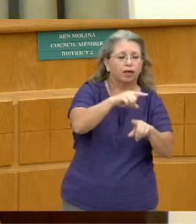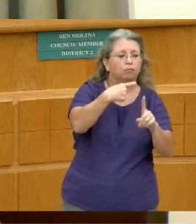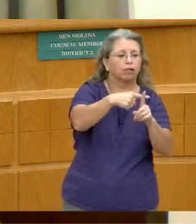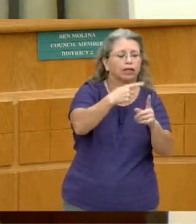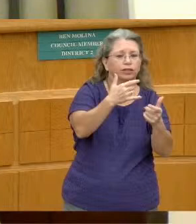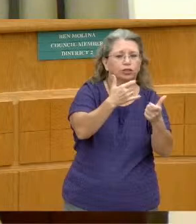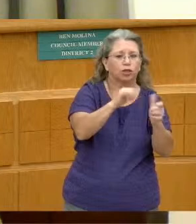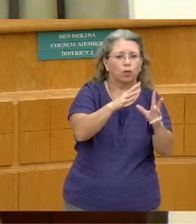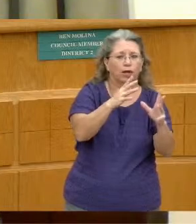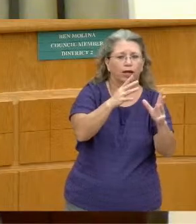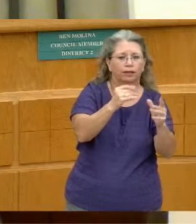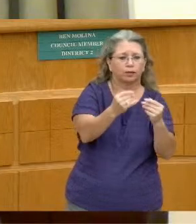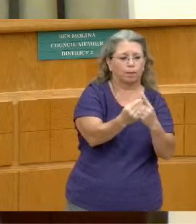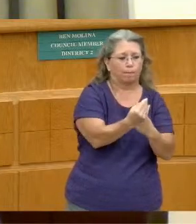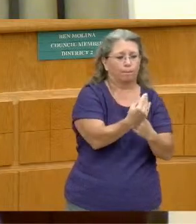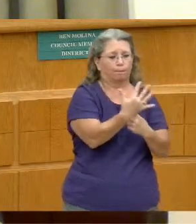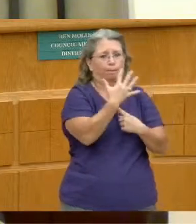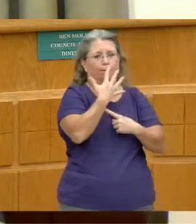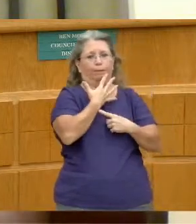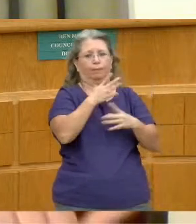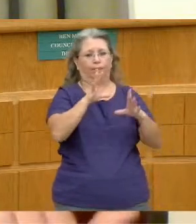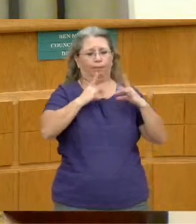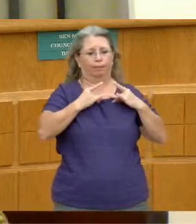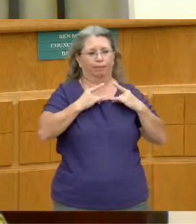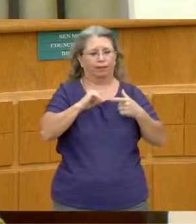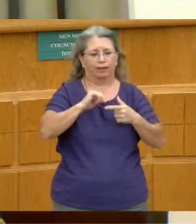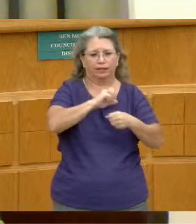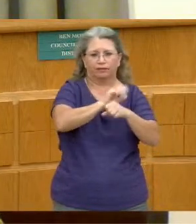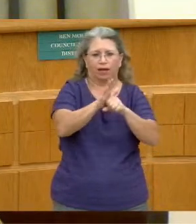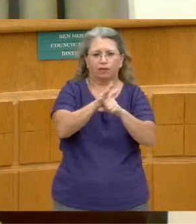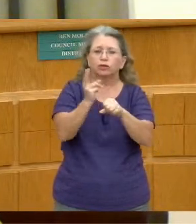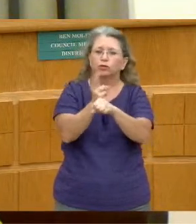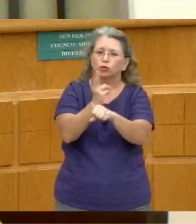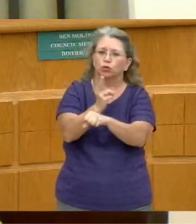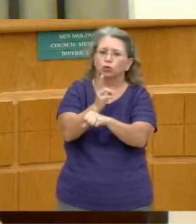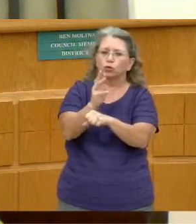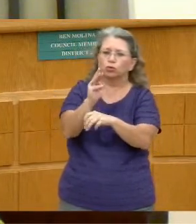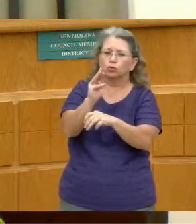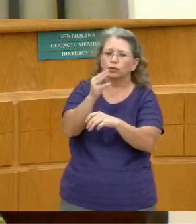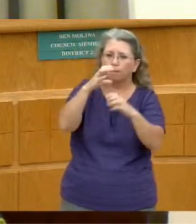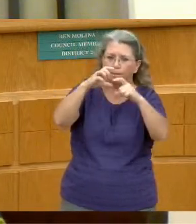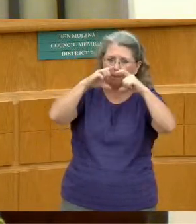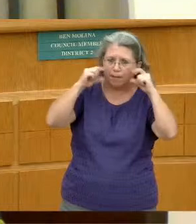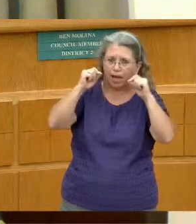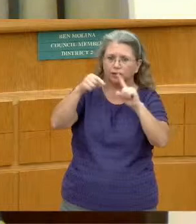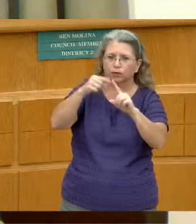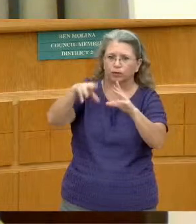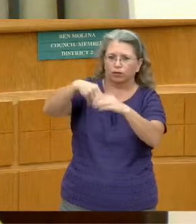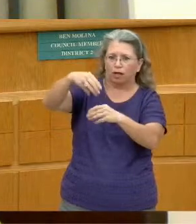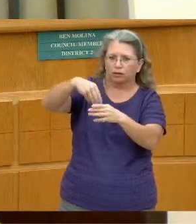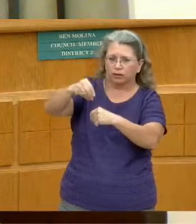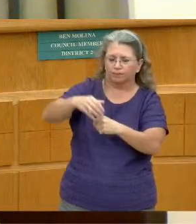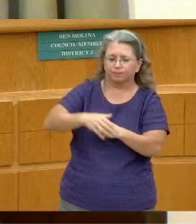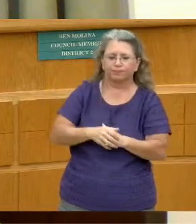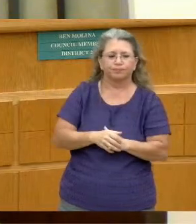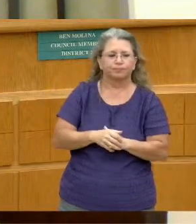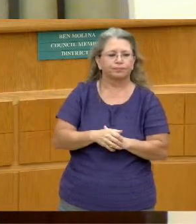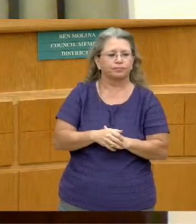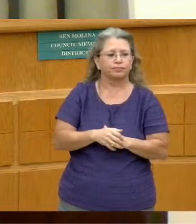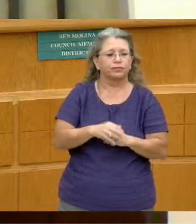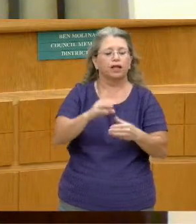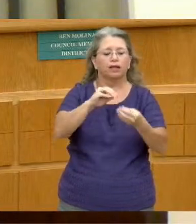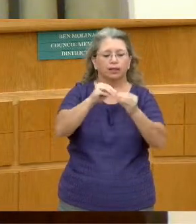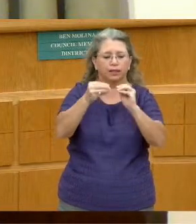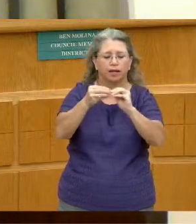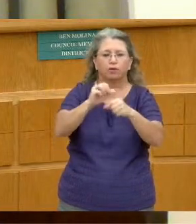respiratory droplets either. So wear your mask whenever you're outside of your home. The number of coronavirus cases will